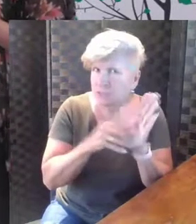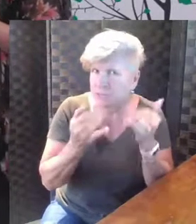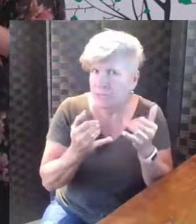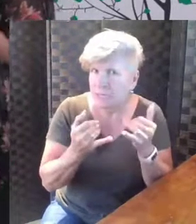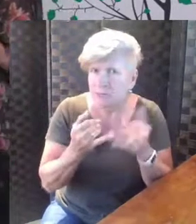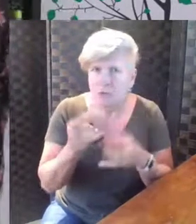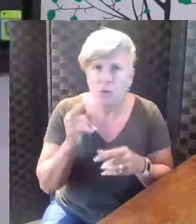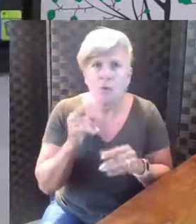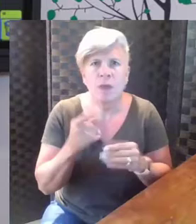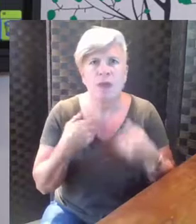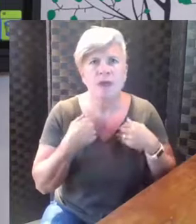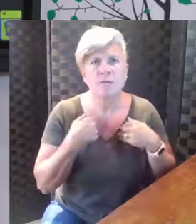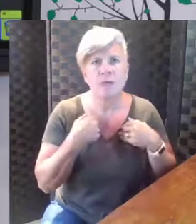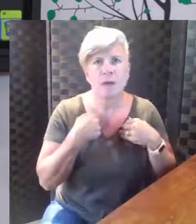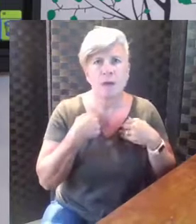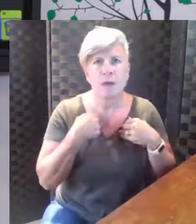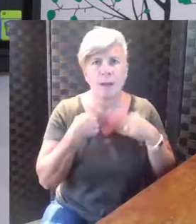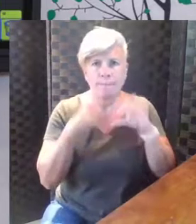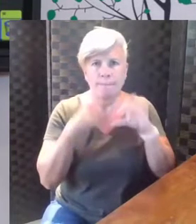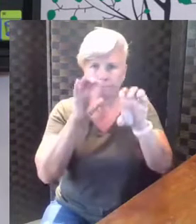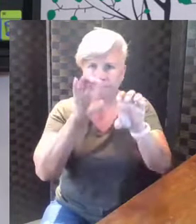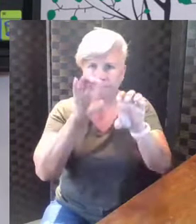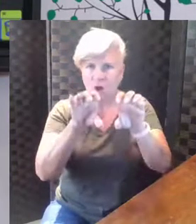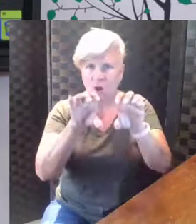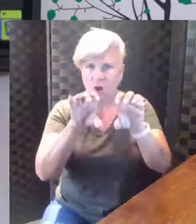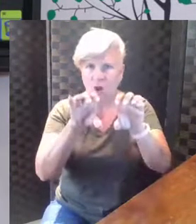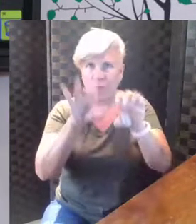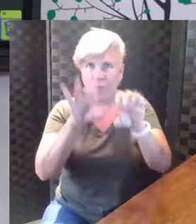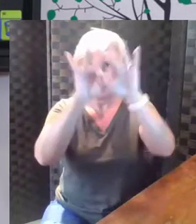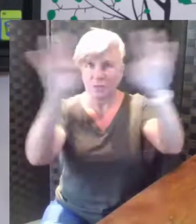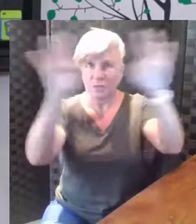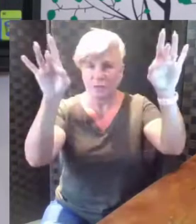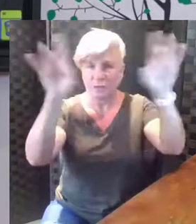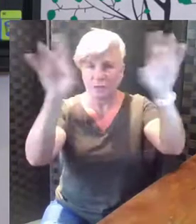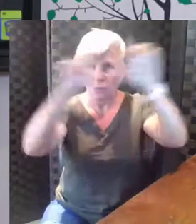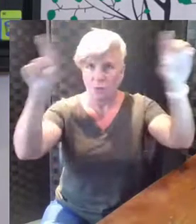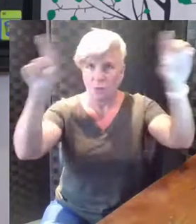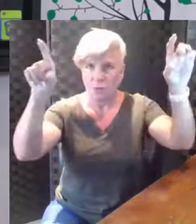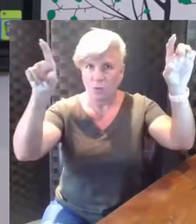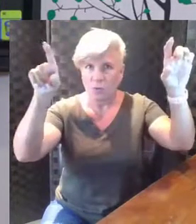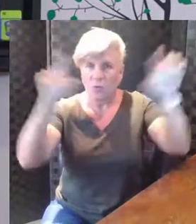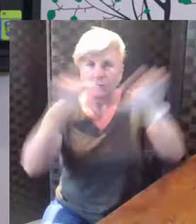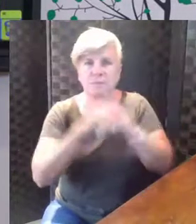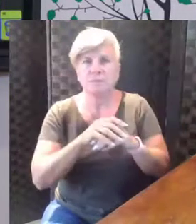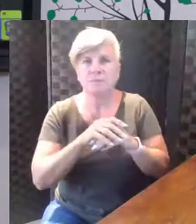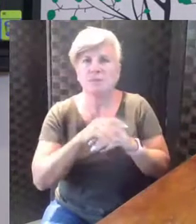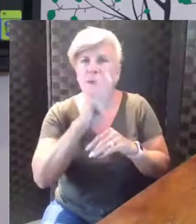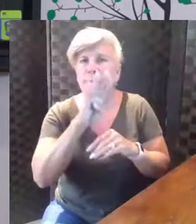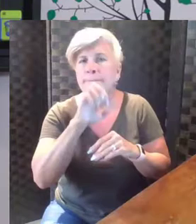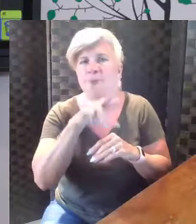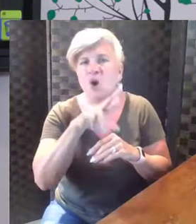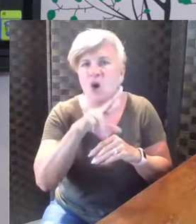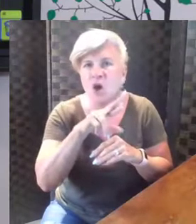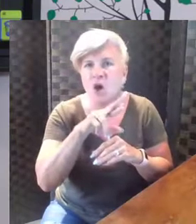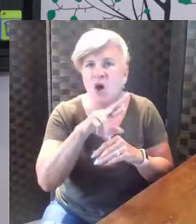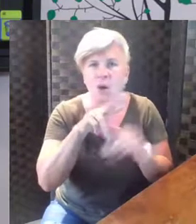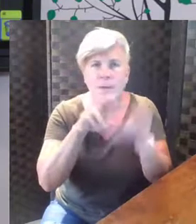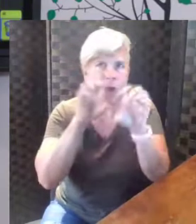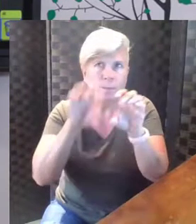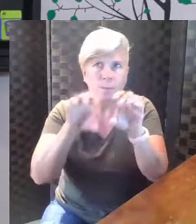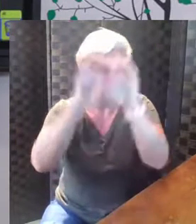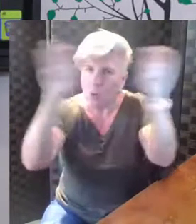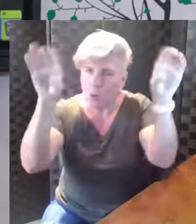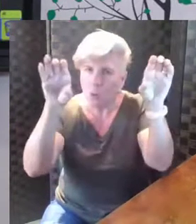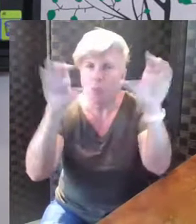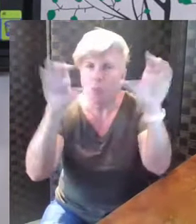today, so that means we're going to have our parts and we're going to be missing our whole. So this is our bar model or our part-whole